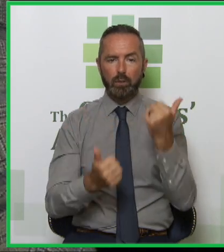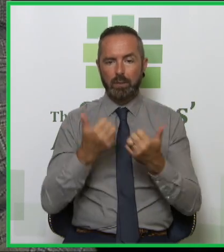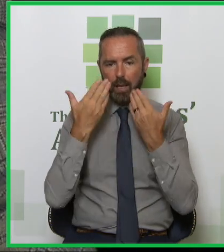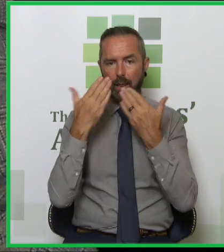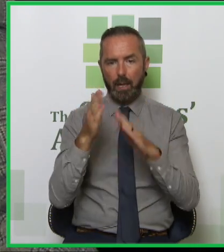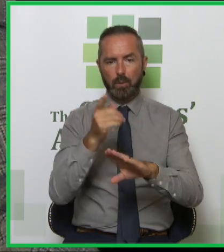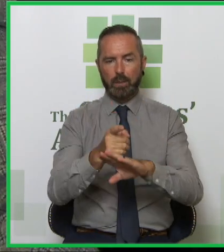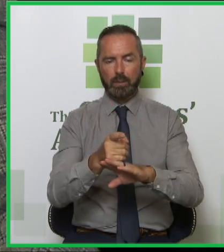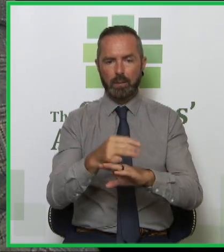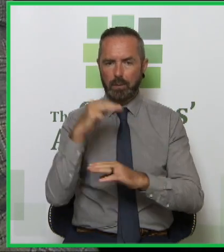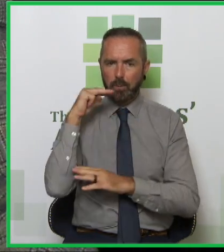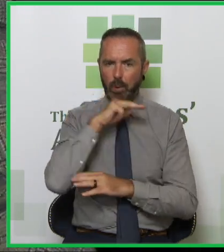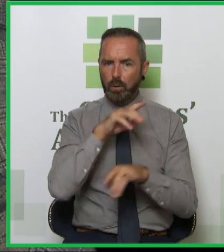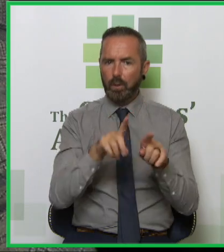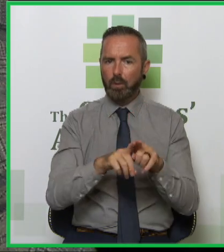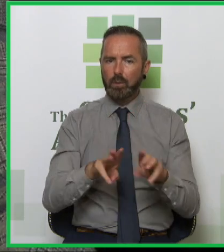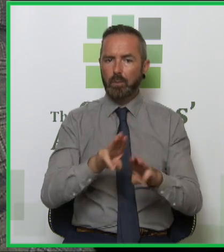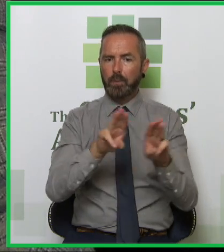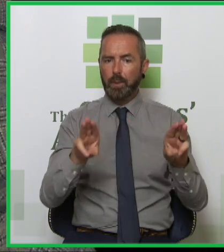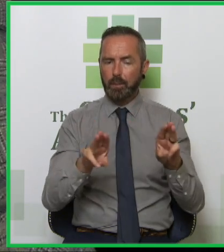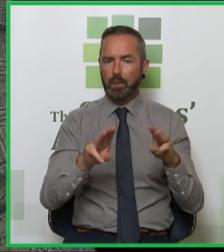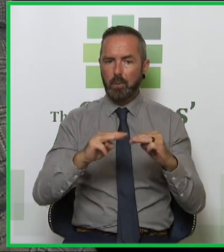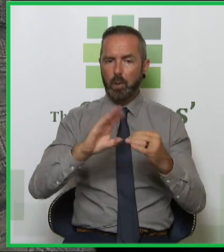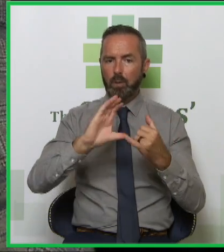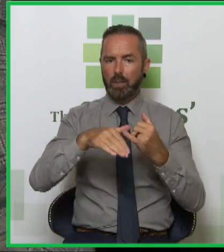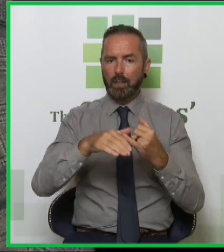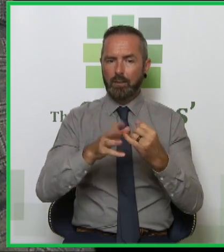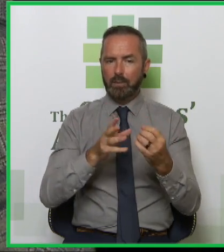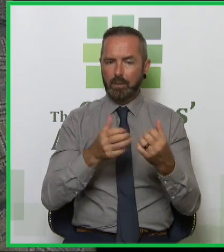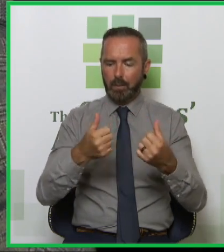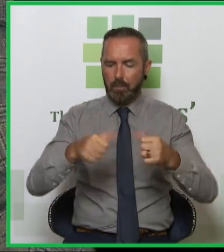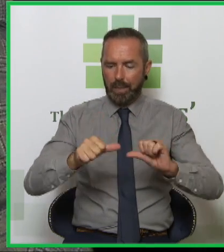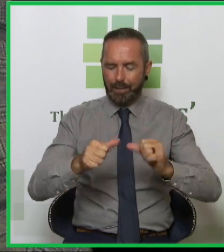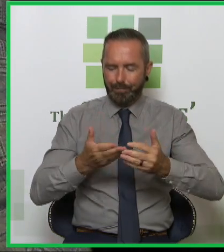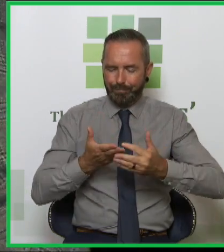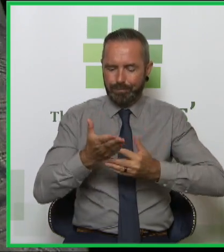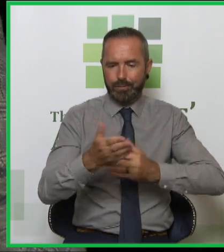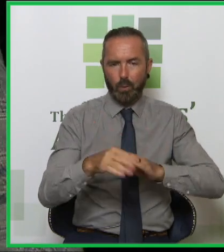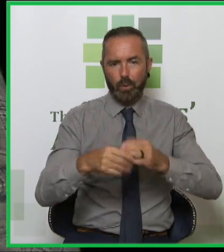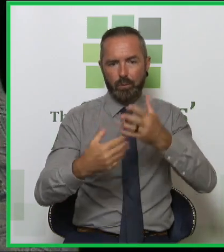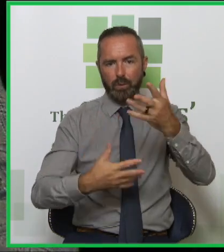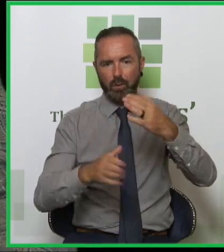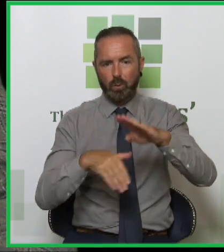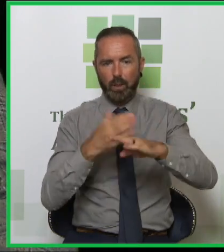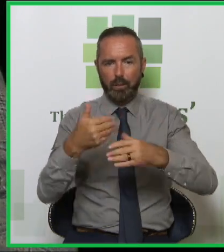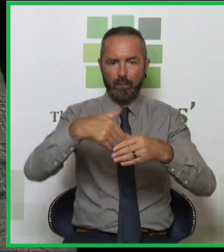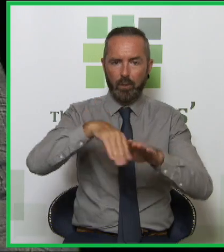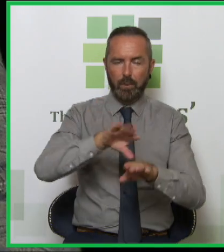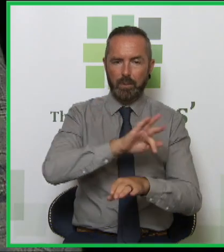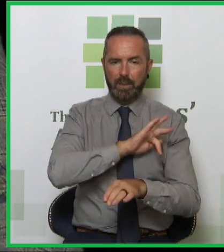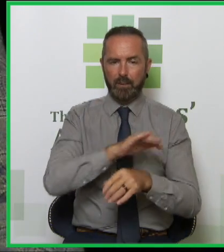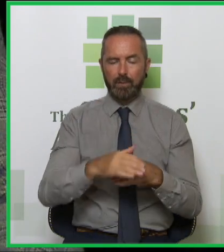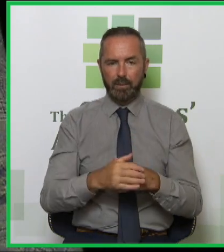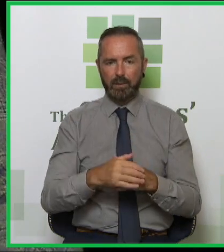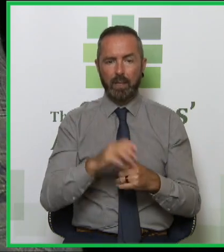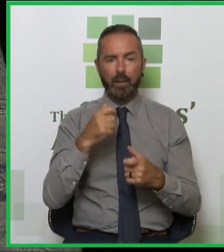this. And crucially, people are more likely to follow through with outcomes where they were involved in deciding them, as opposed